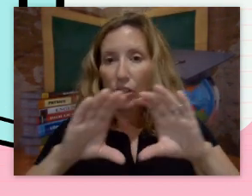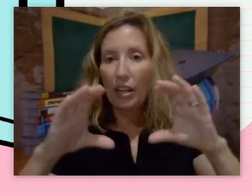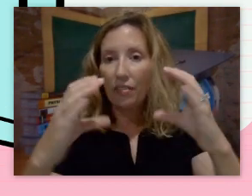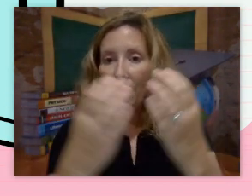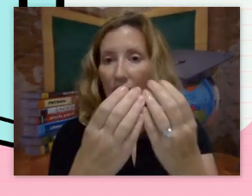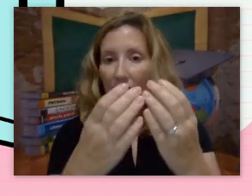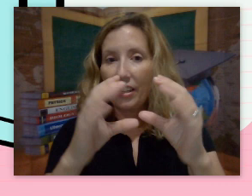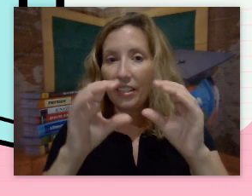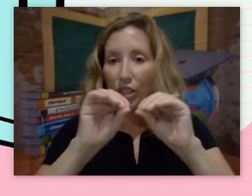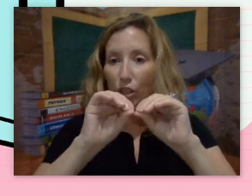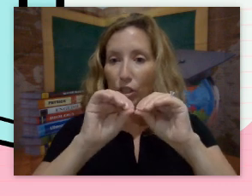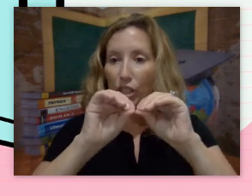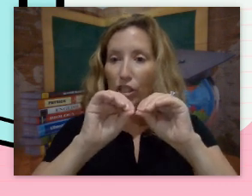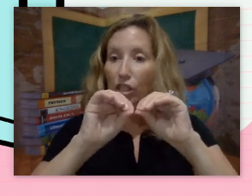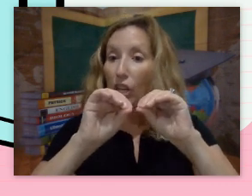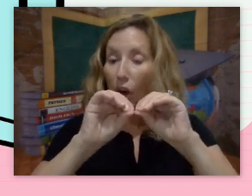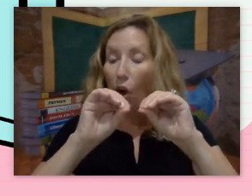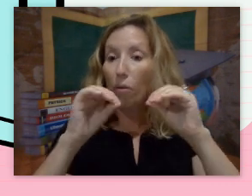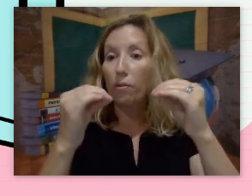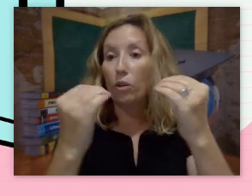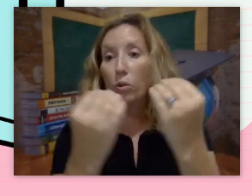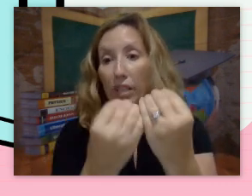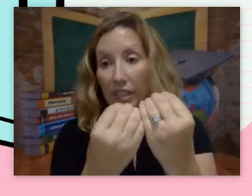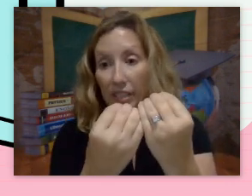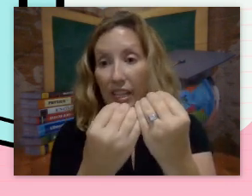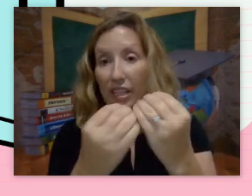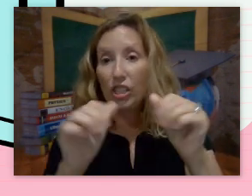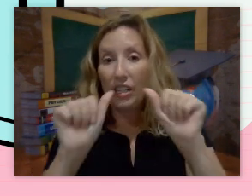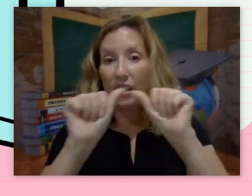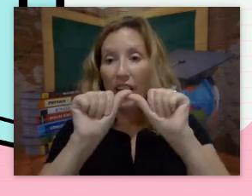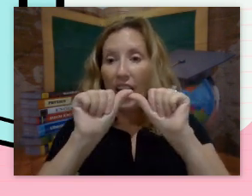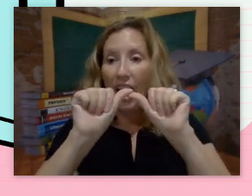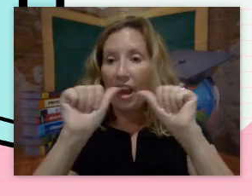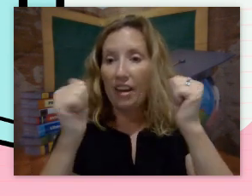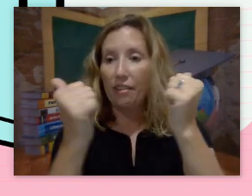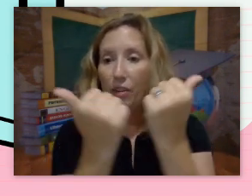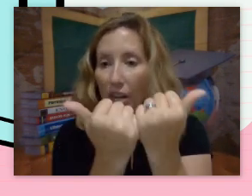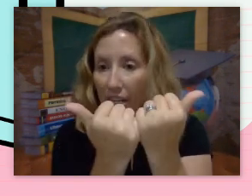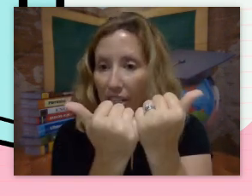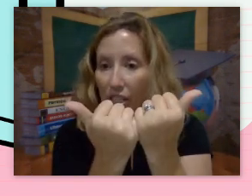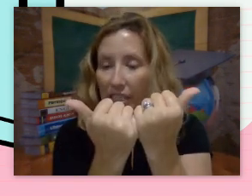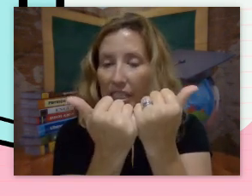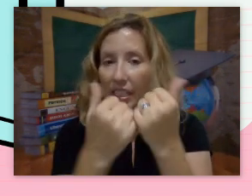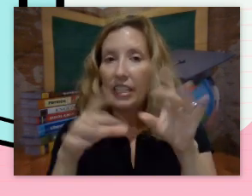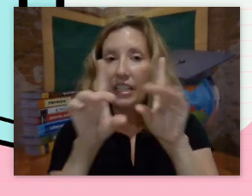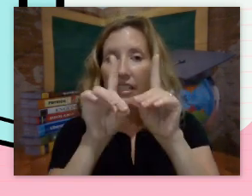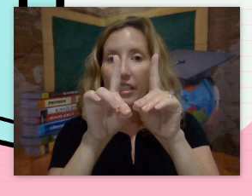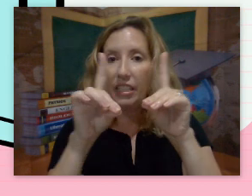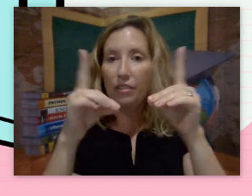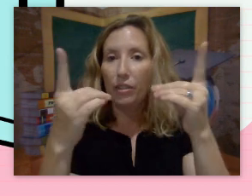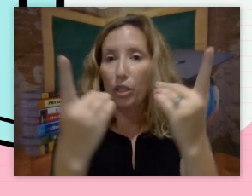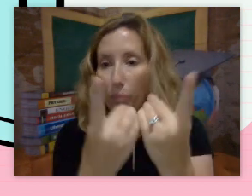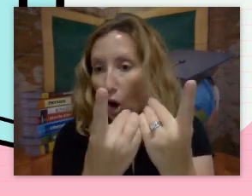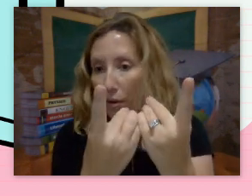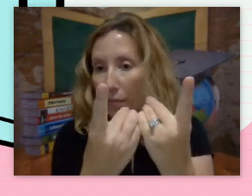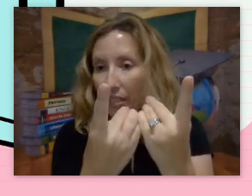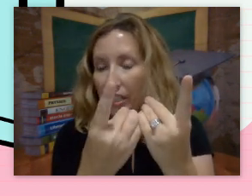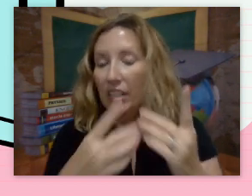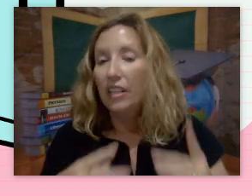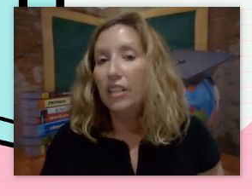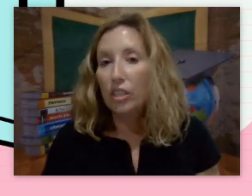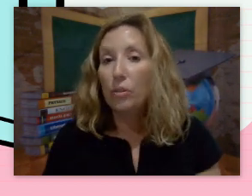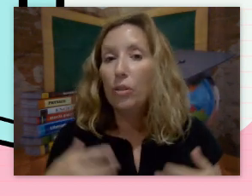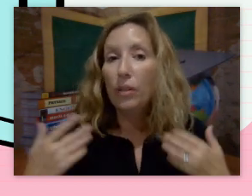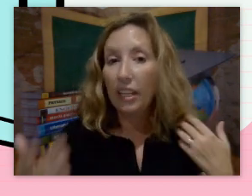same. So you have class, you can change it to O for organization, A for agency, D for